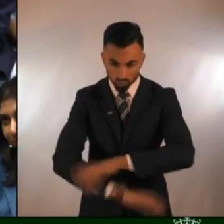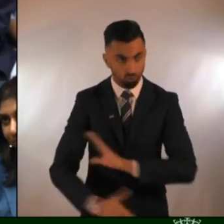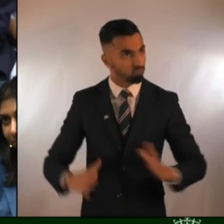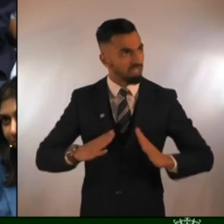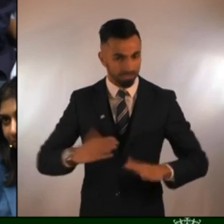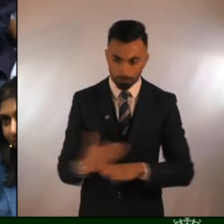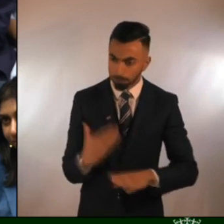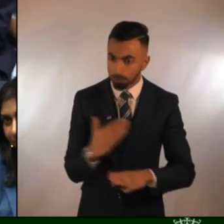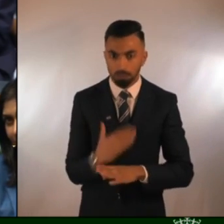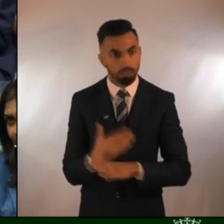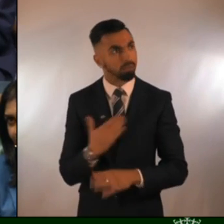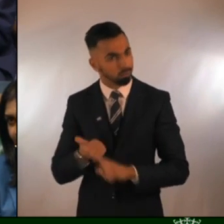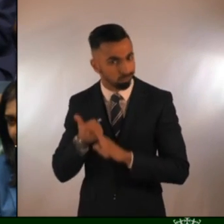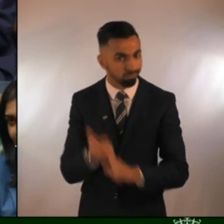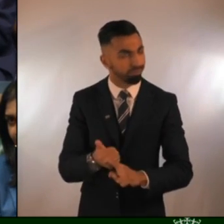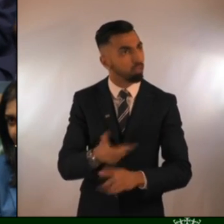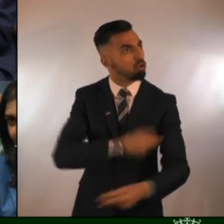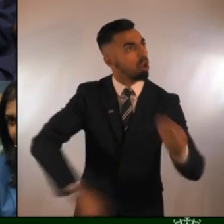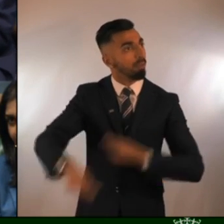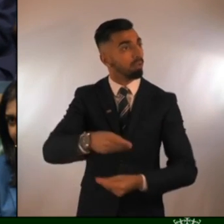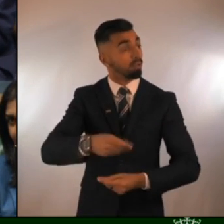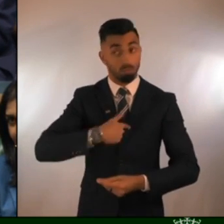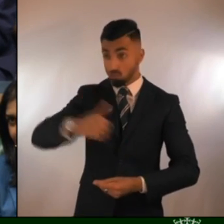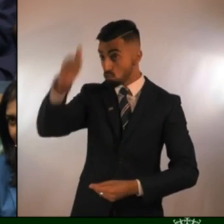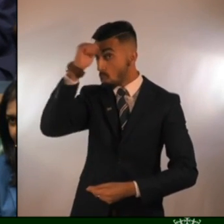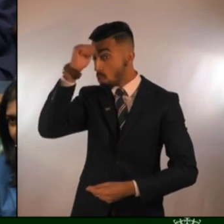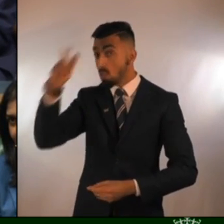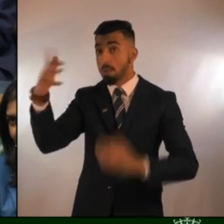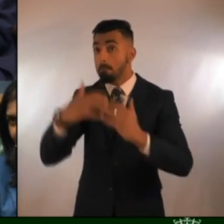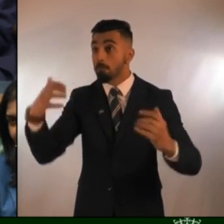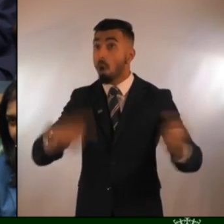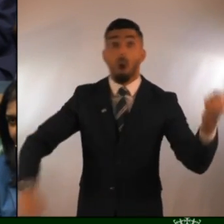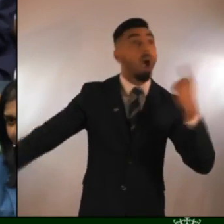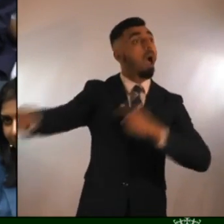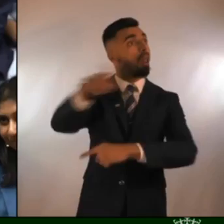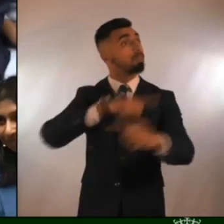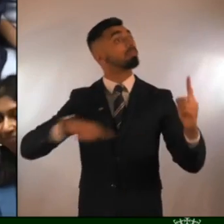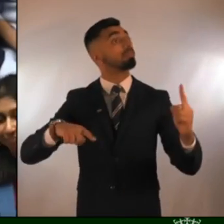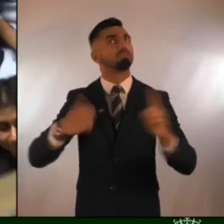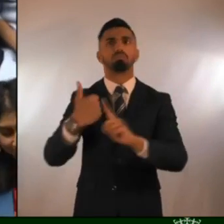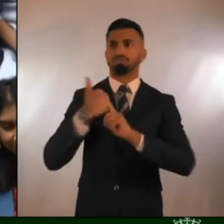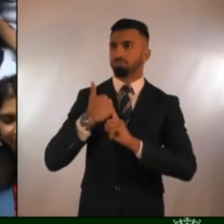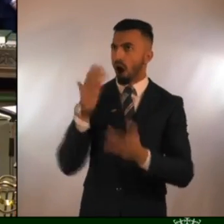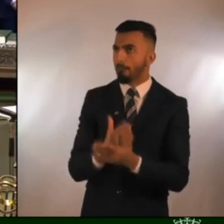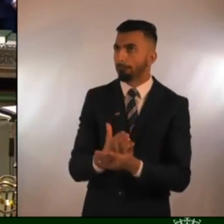will take it. And I know all members of this House will want to give this plan their full